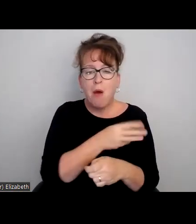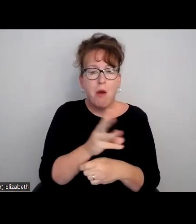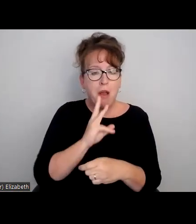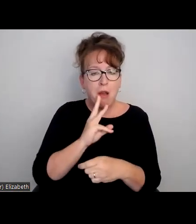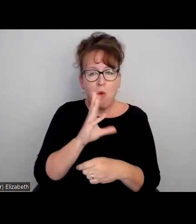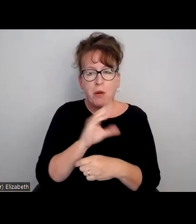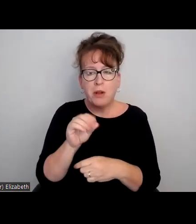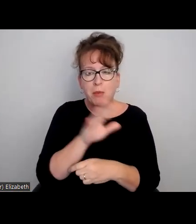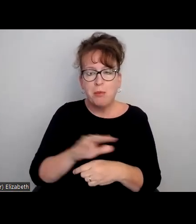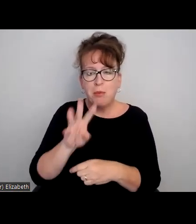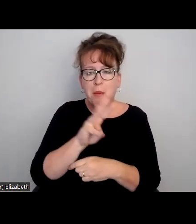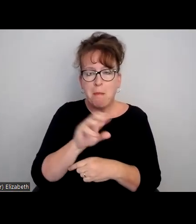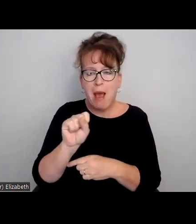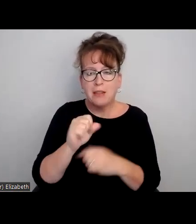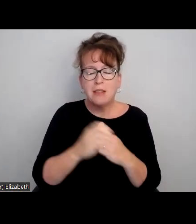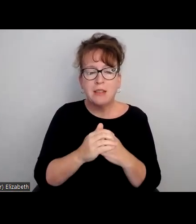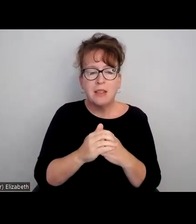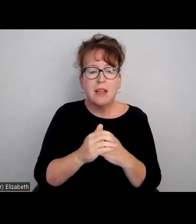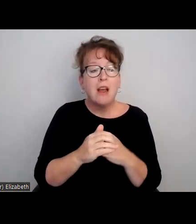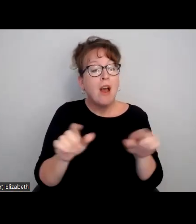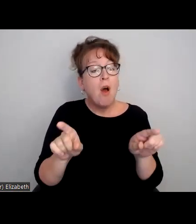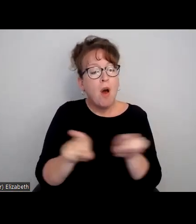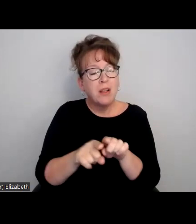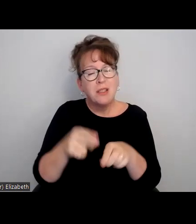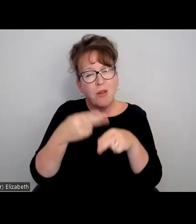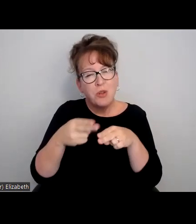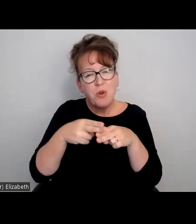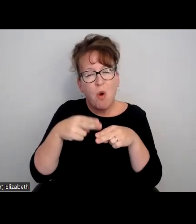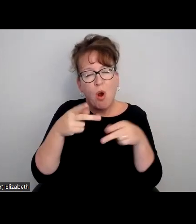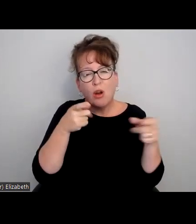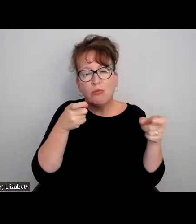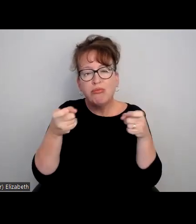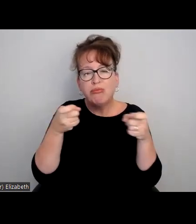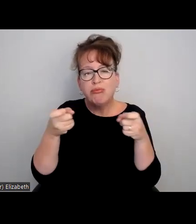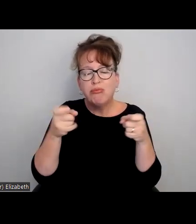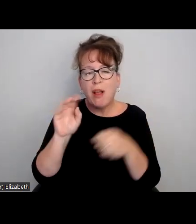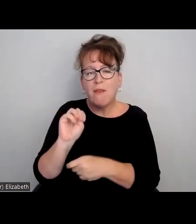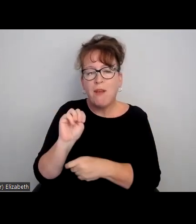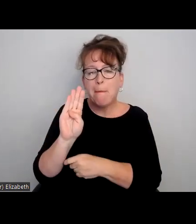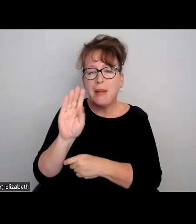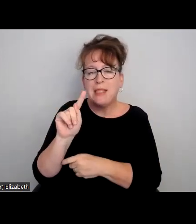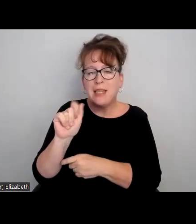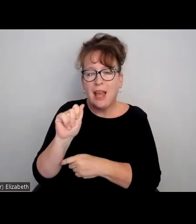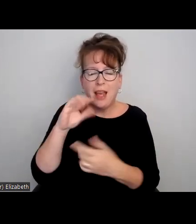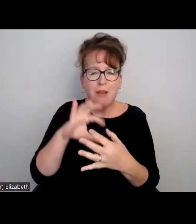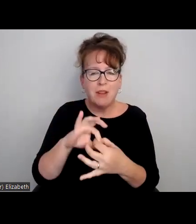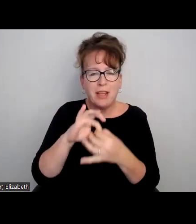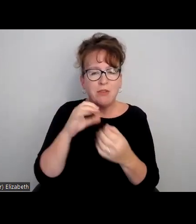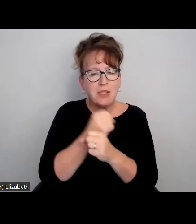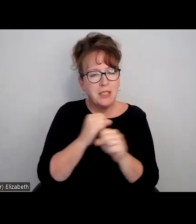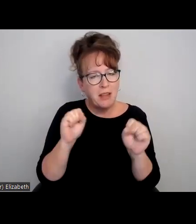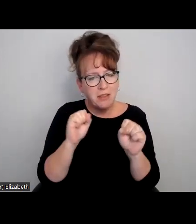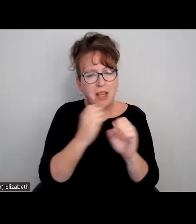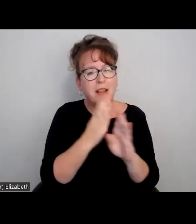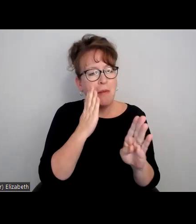hear a little bit about our oversight of the MBTA in terms of the safety of bus companies and the